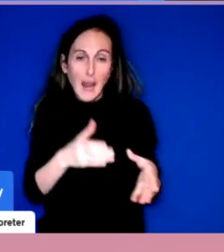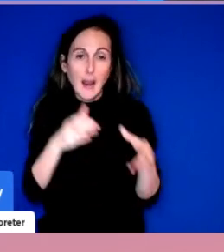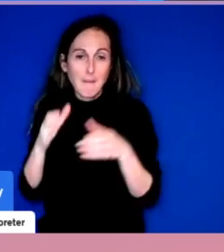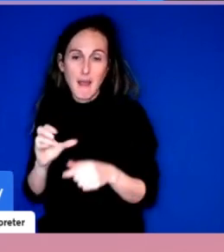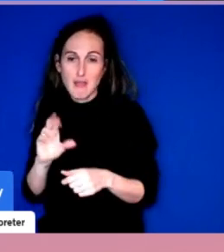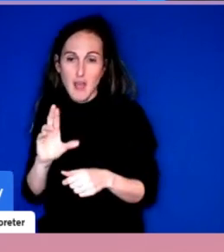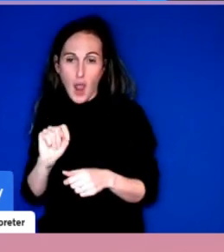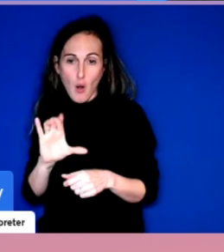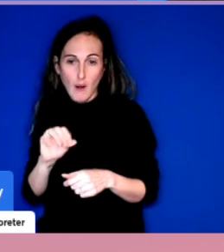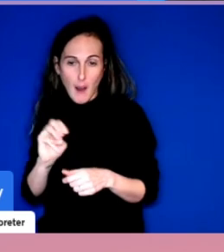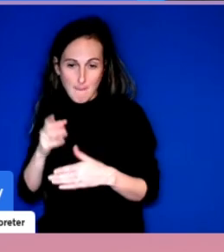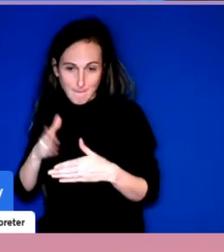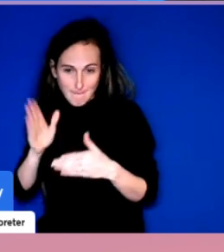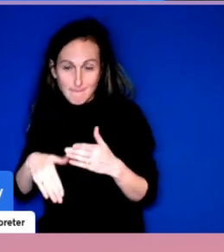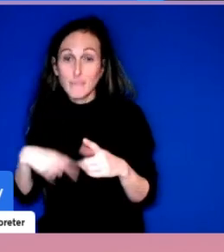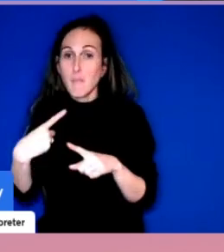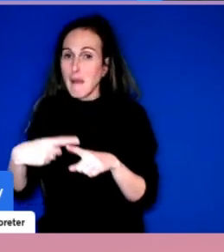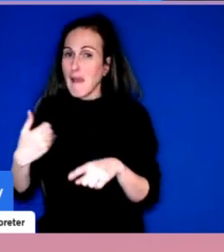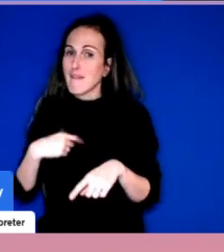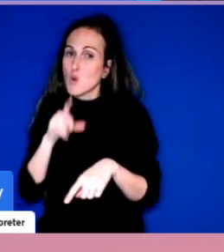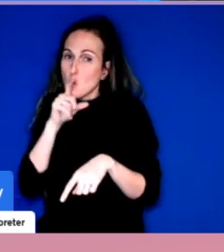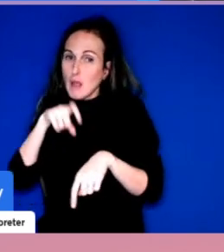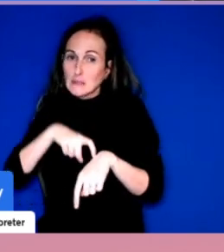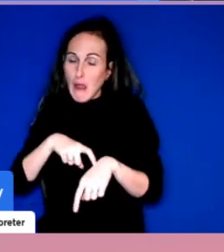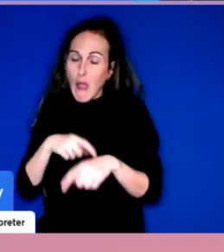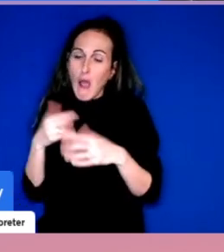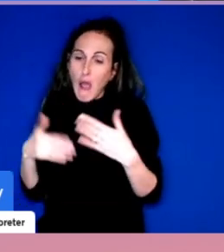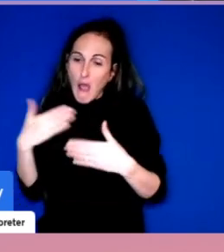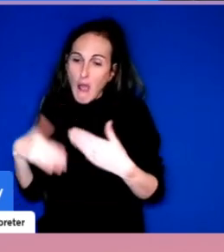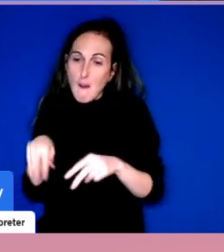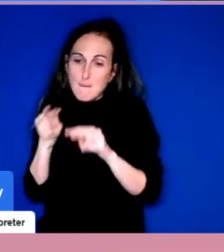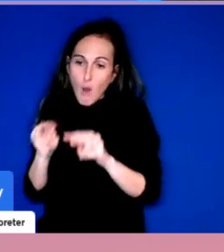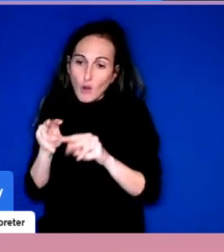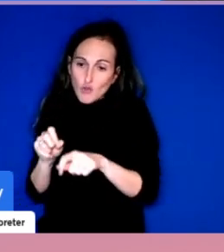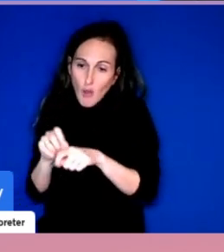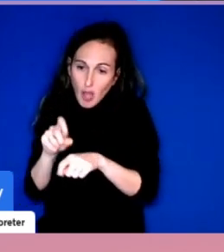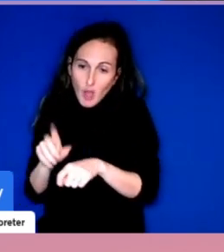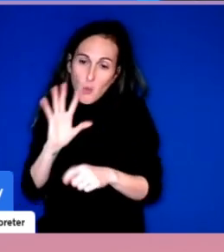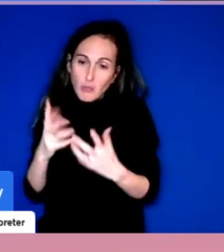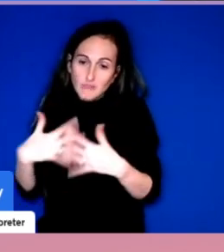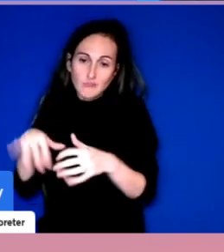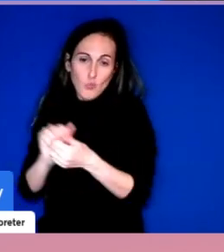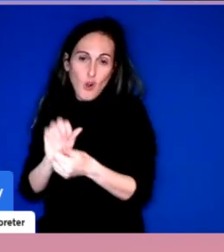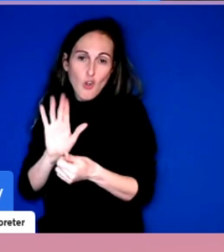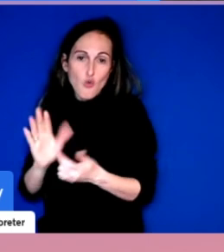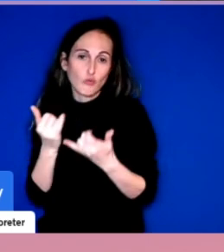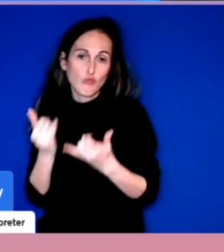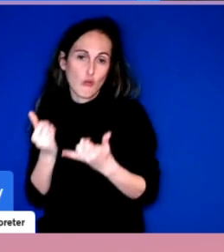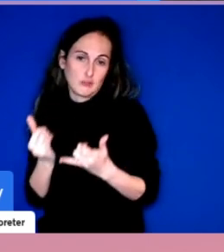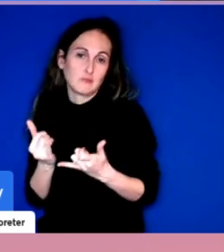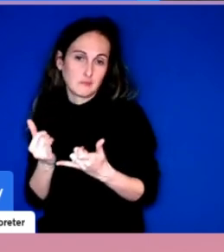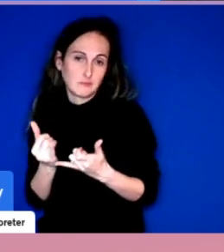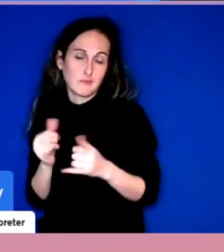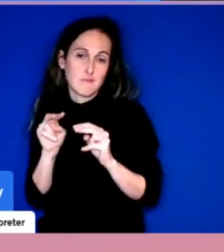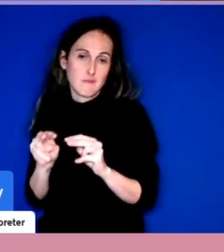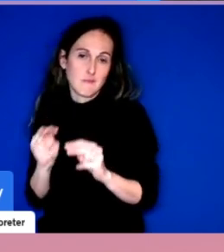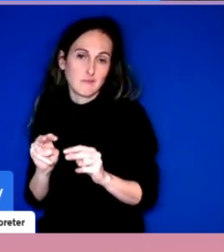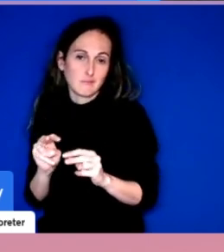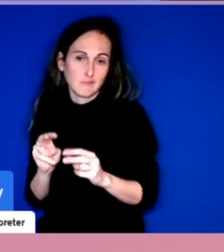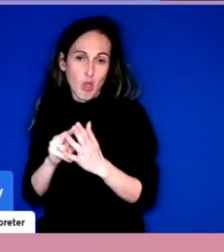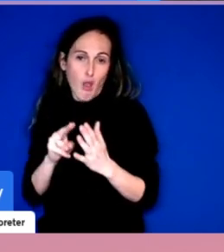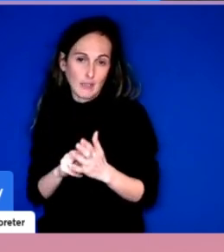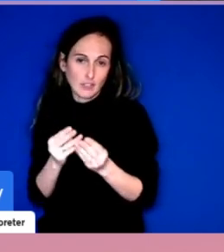You're also getting real-time monitoring and alerting because it's gonna integrate with your existing logging and monitoring solutions, so you can have